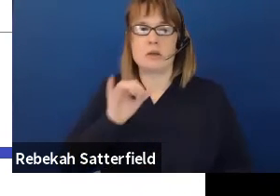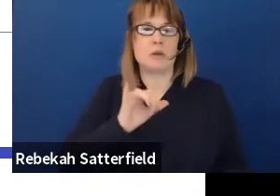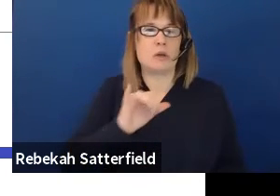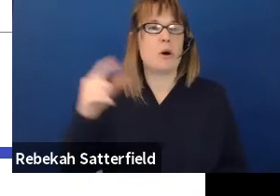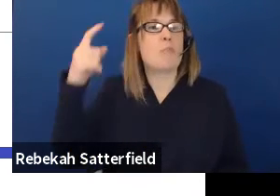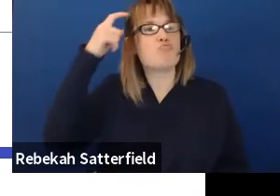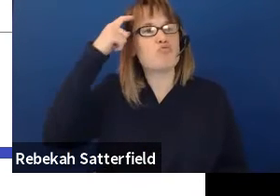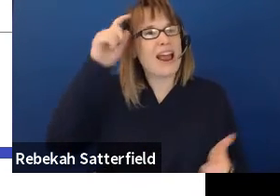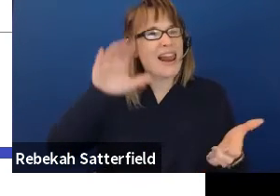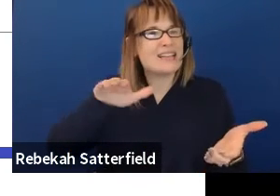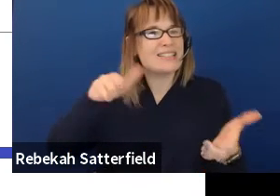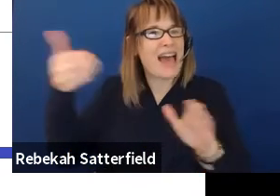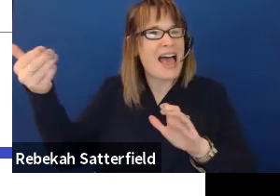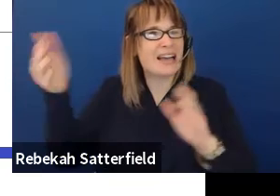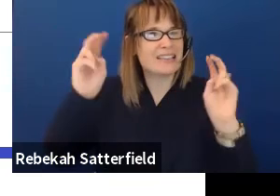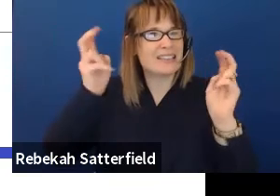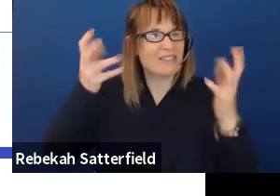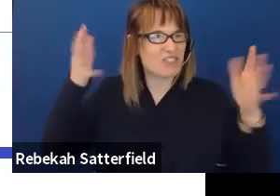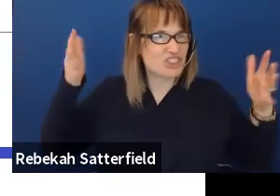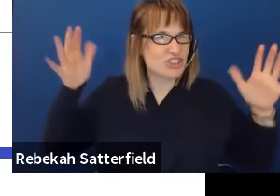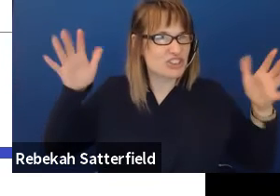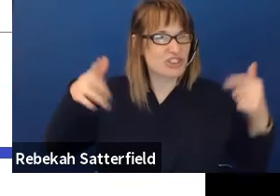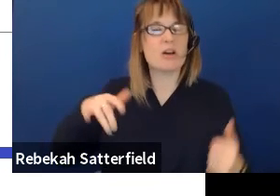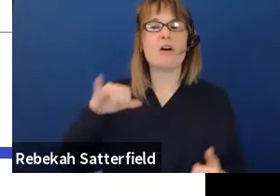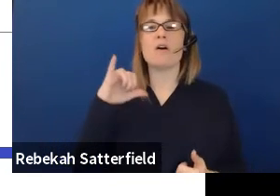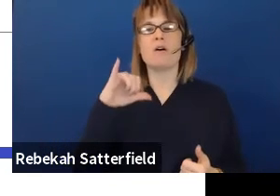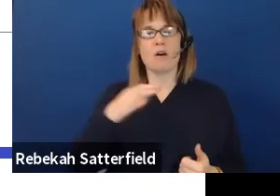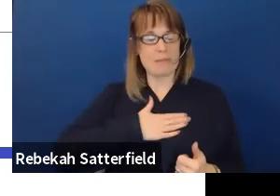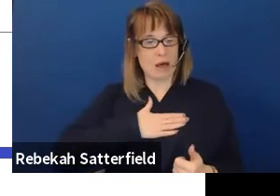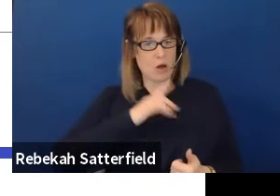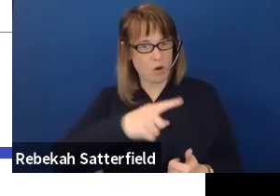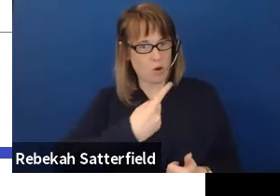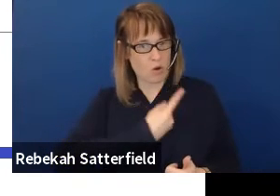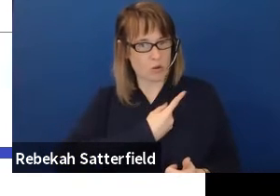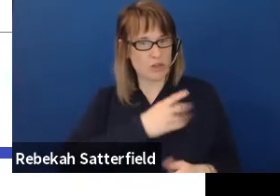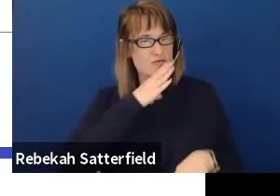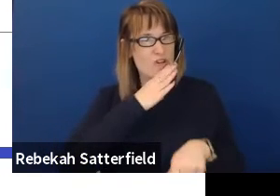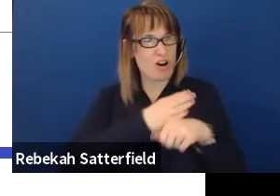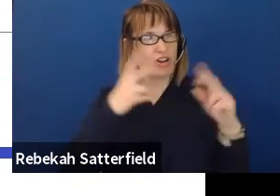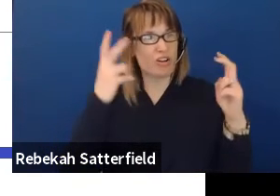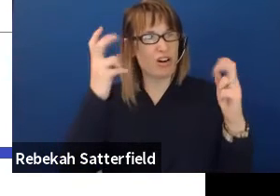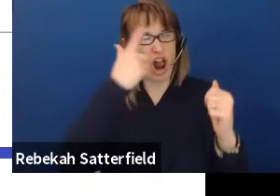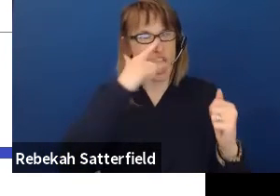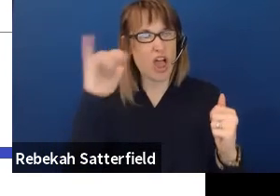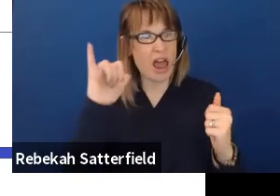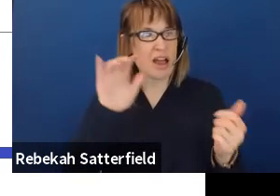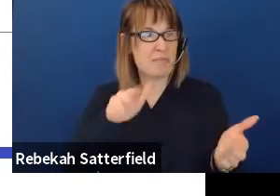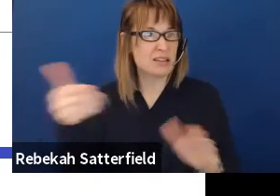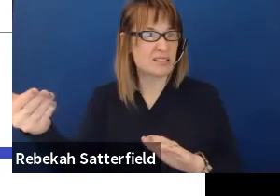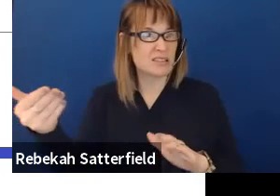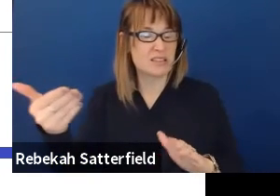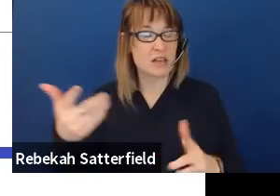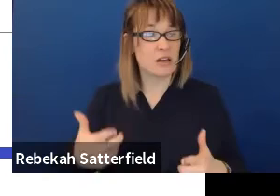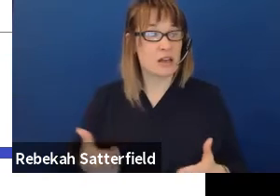dead. So he realized that his only daughter had in fact passed away, and the only thing keeping her alive